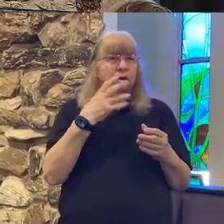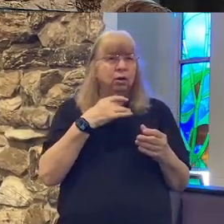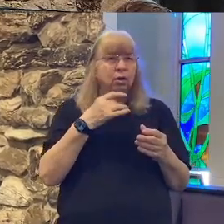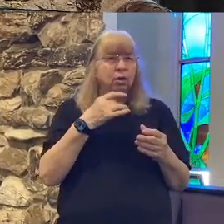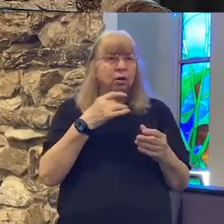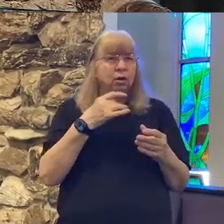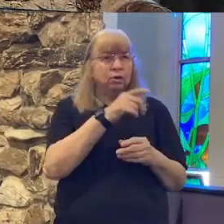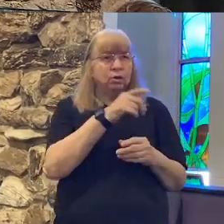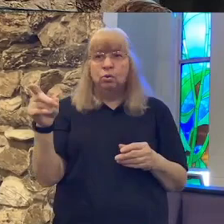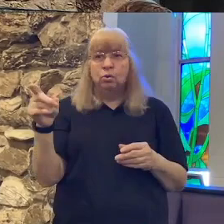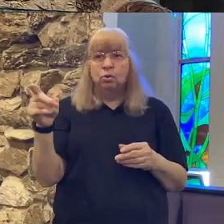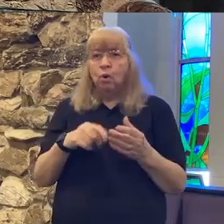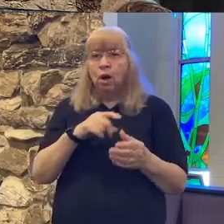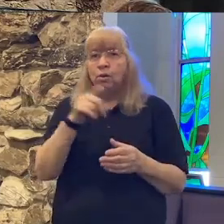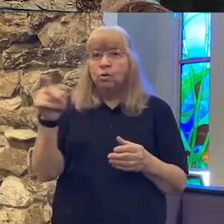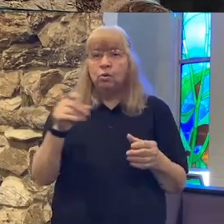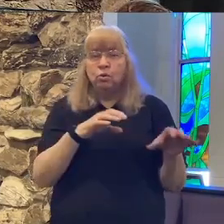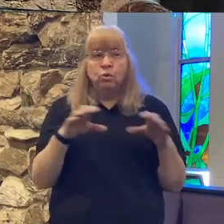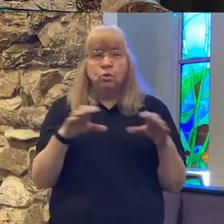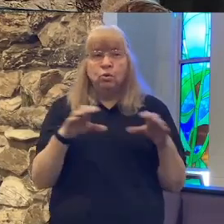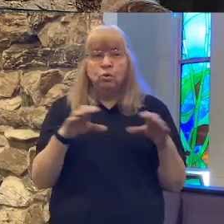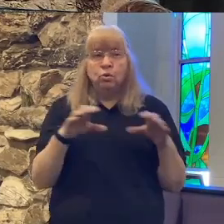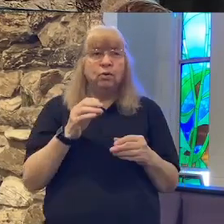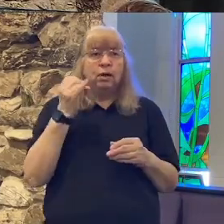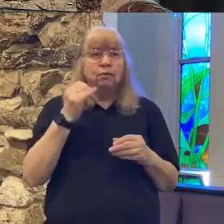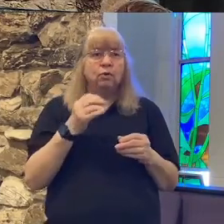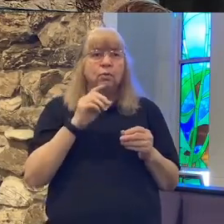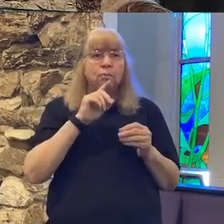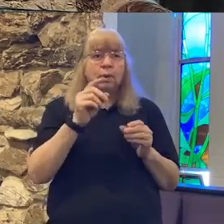What would you do if you had been there with the disciples?